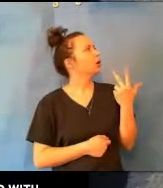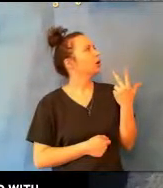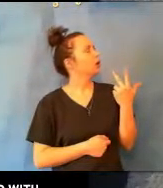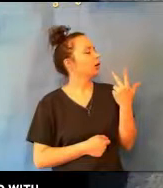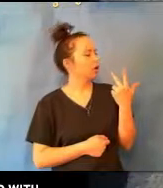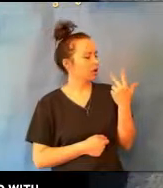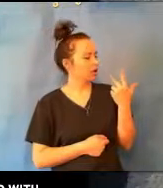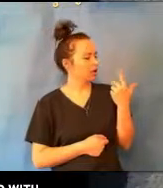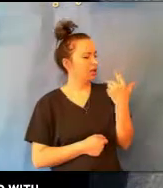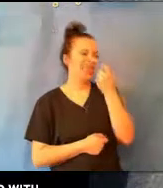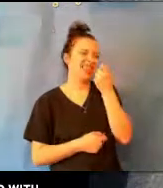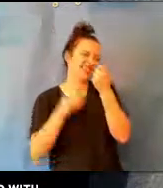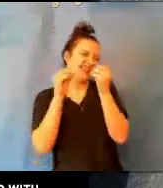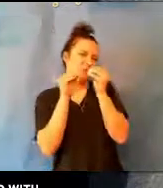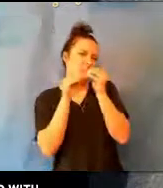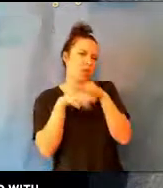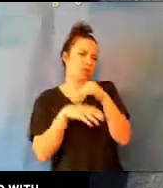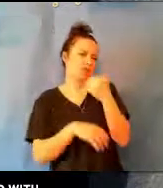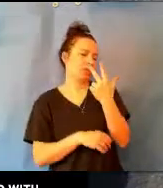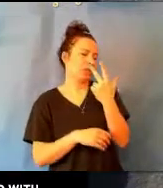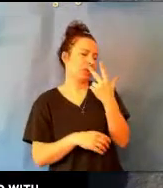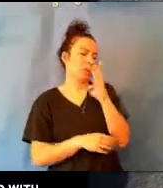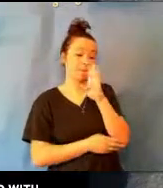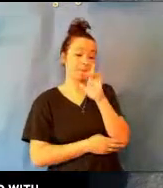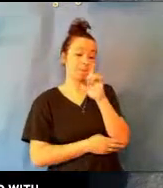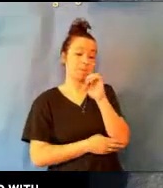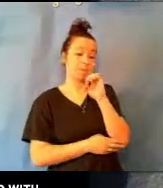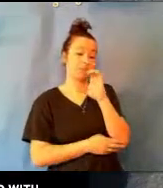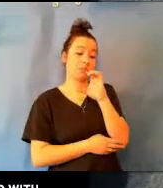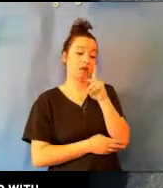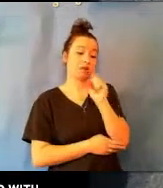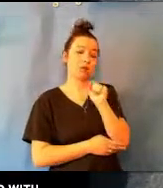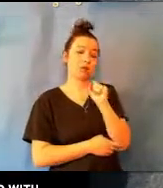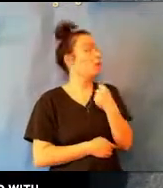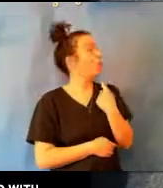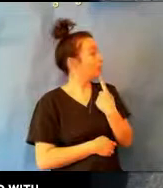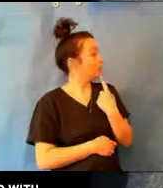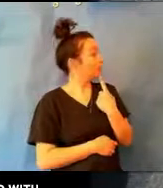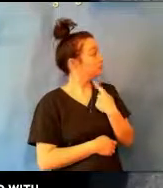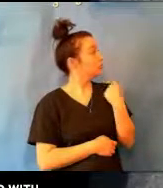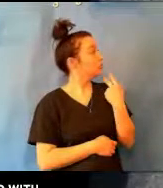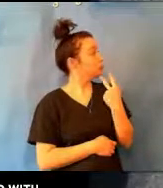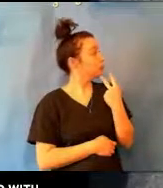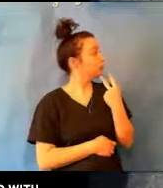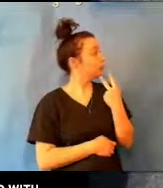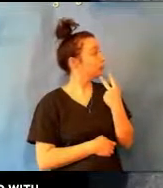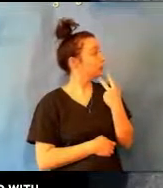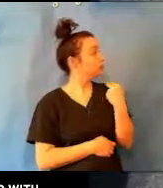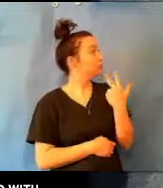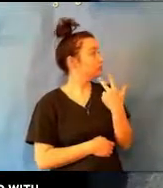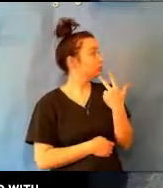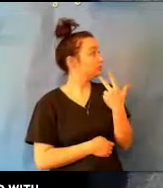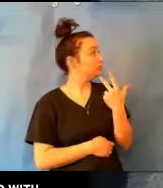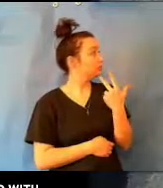3, little more than 3. And let's try with our blocks. 1, 2,